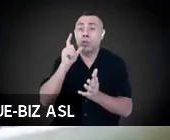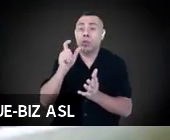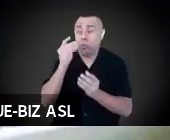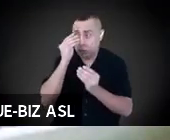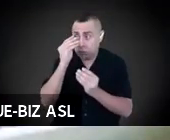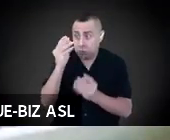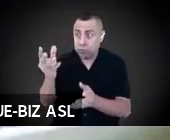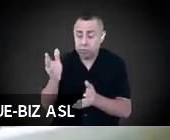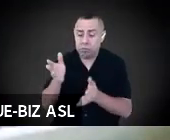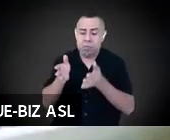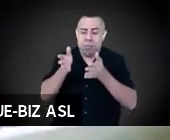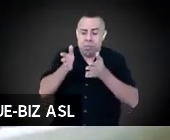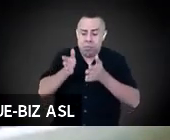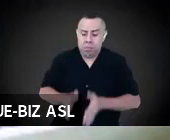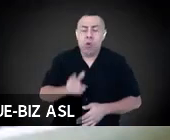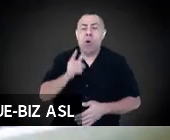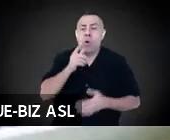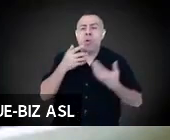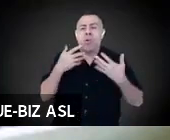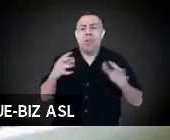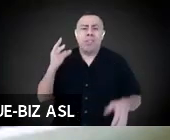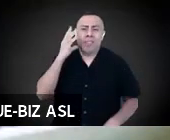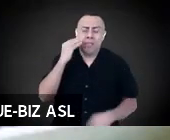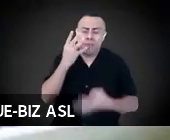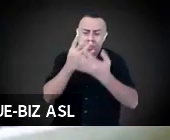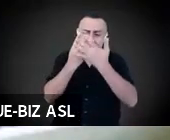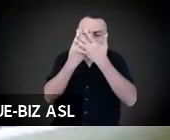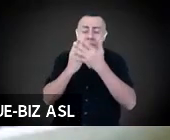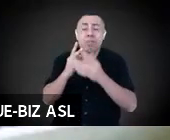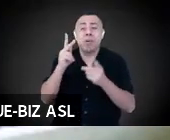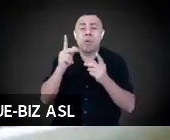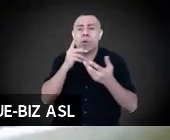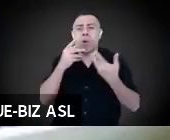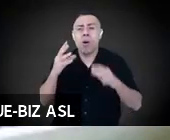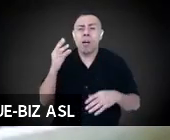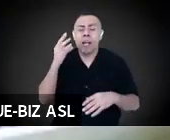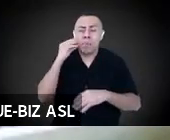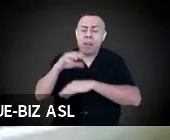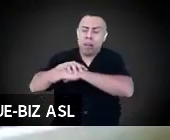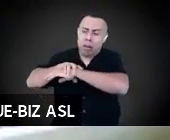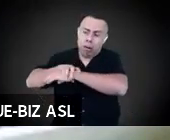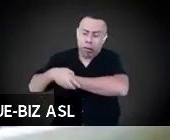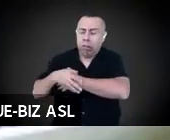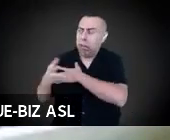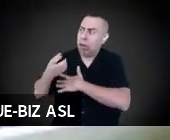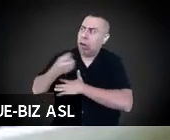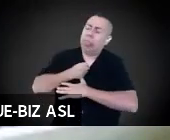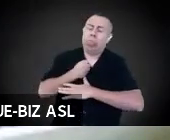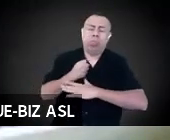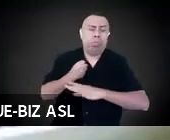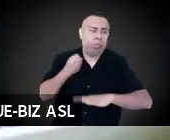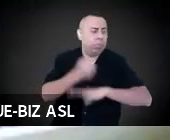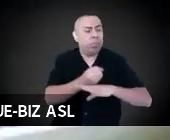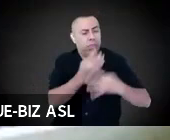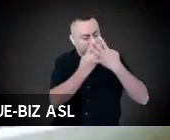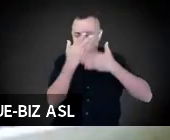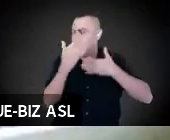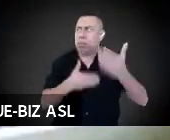Or railroaded in some type of way. Because too often there's this